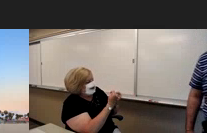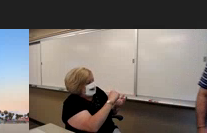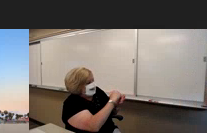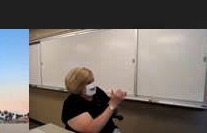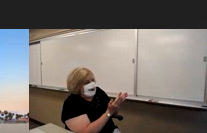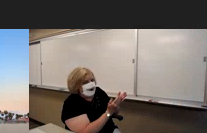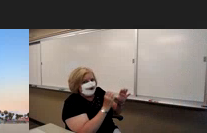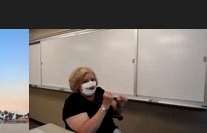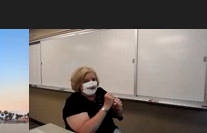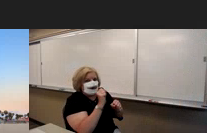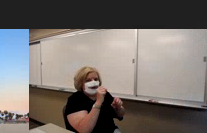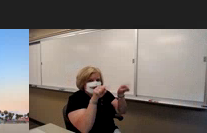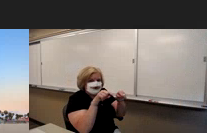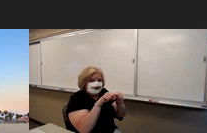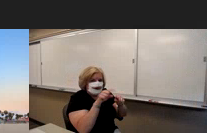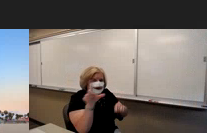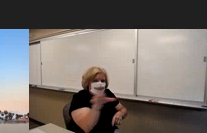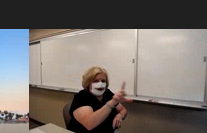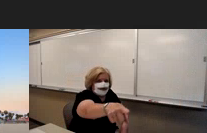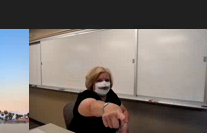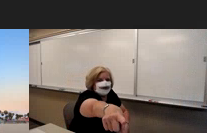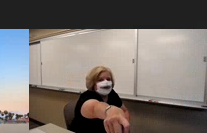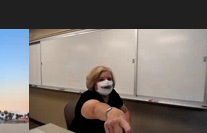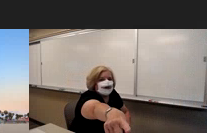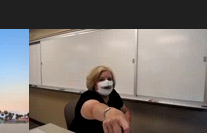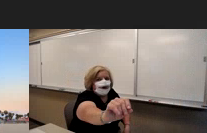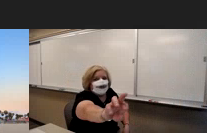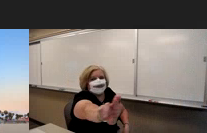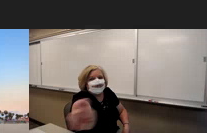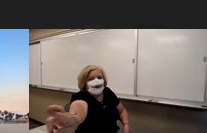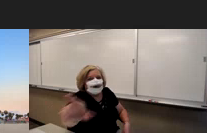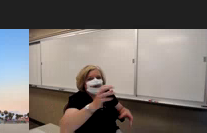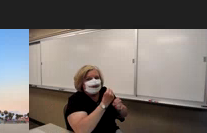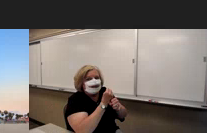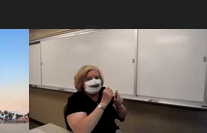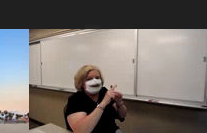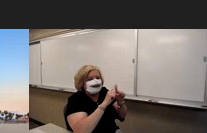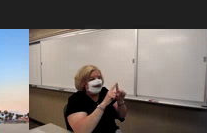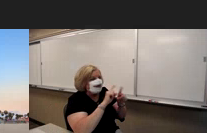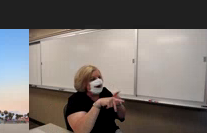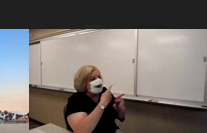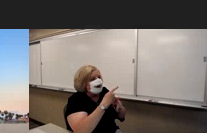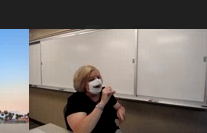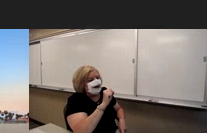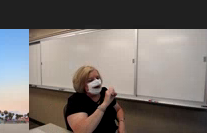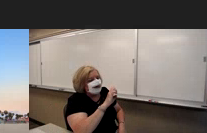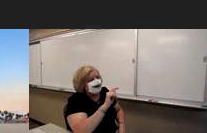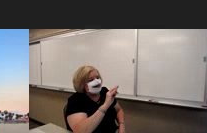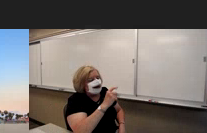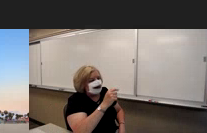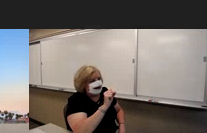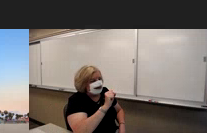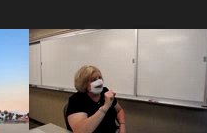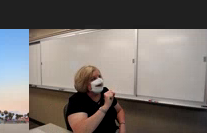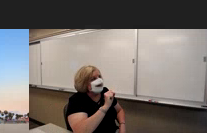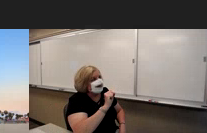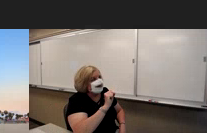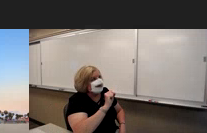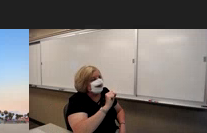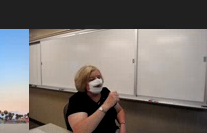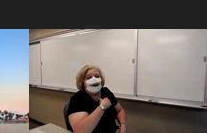the screen on the left side, manage team. On the right side, you get all your different type of settings, right? So